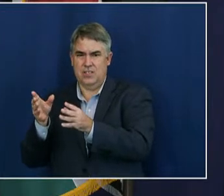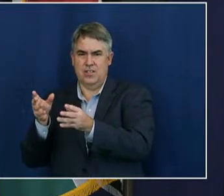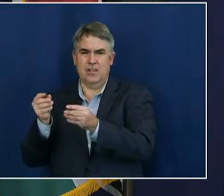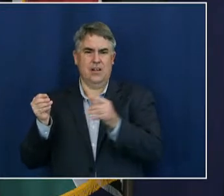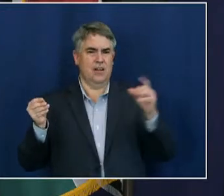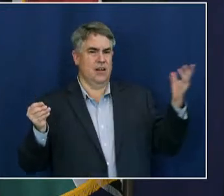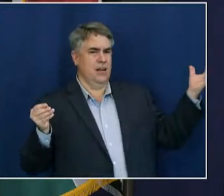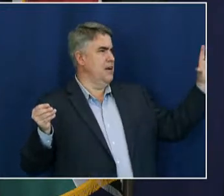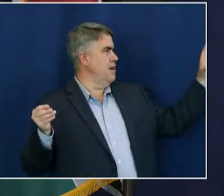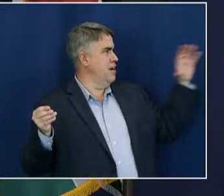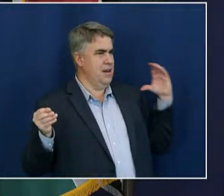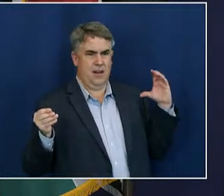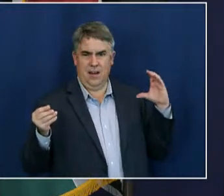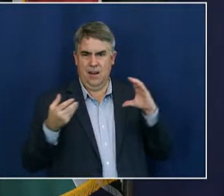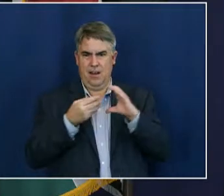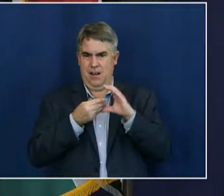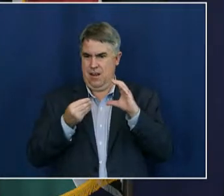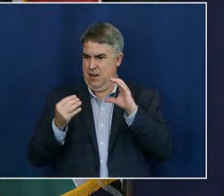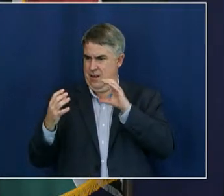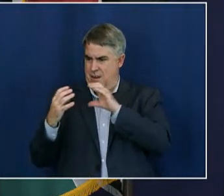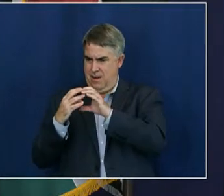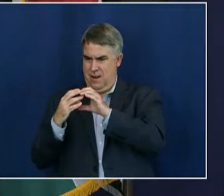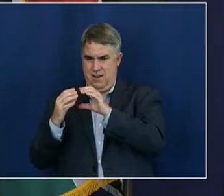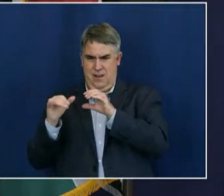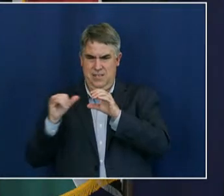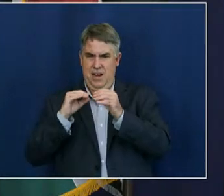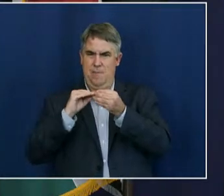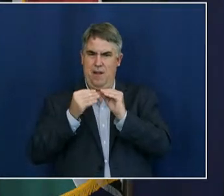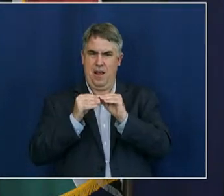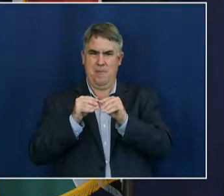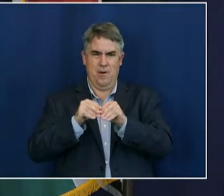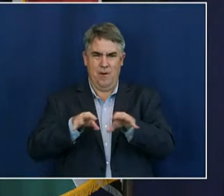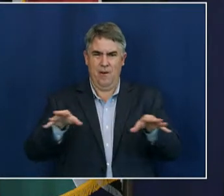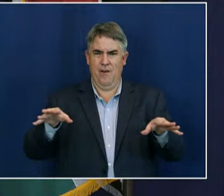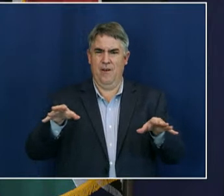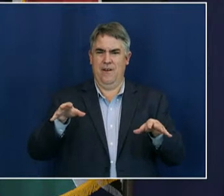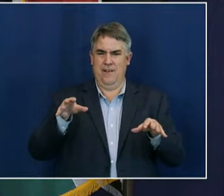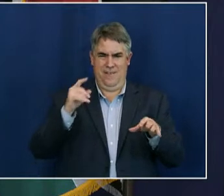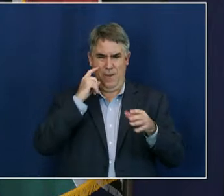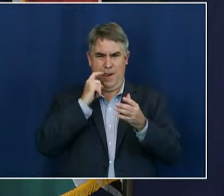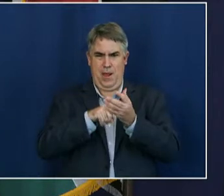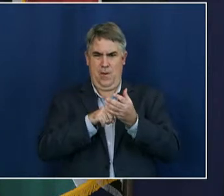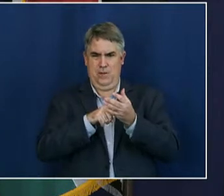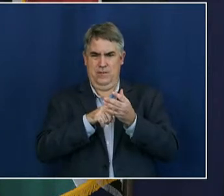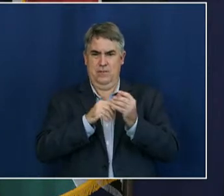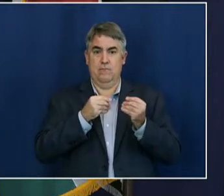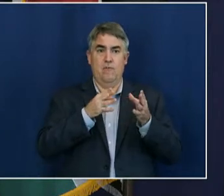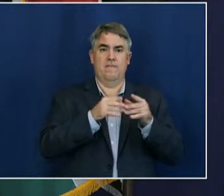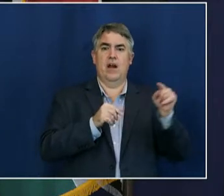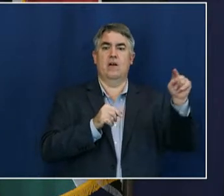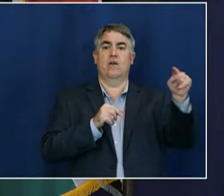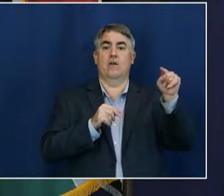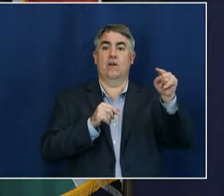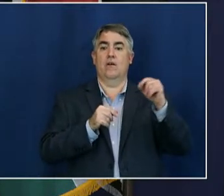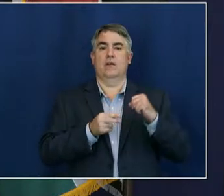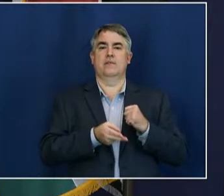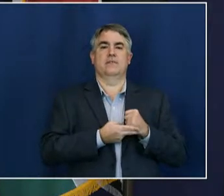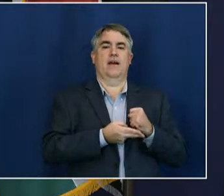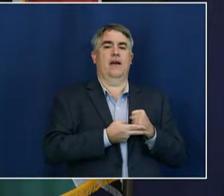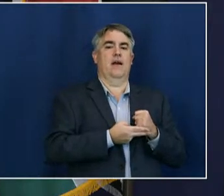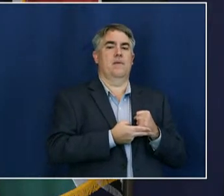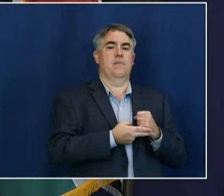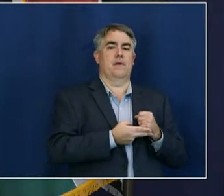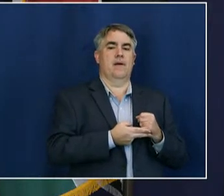And what we have begun to elucidate is that some providers are keeping vaccines for the second